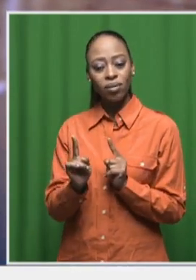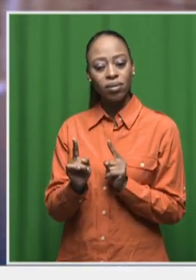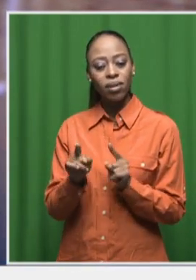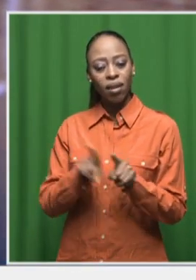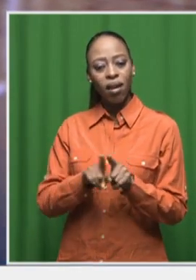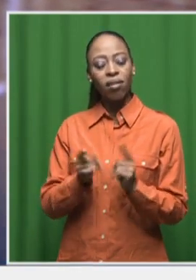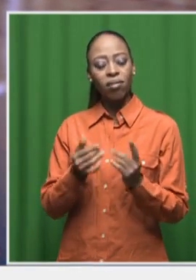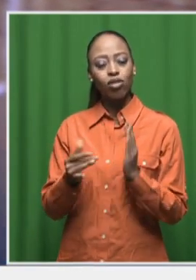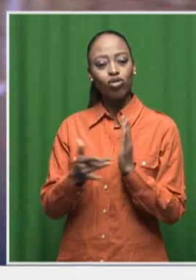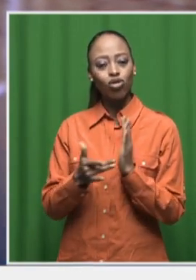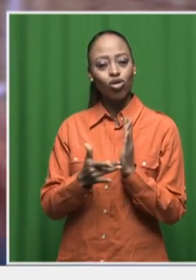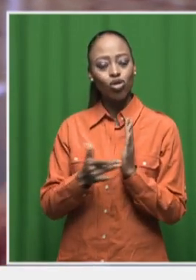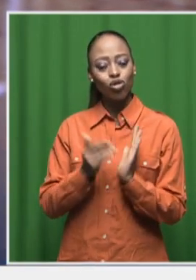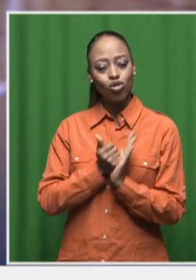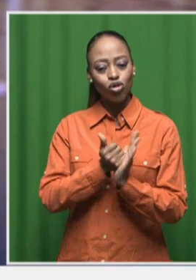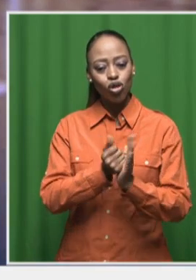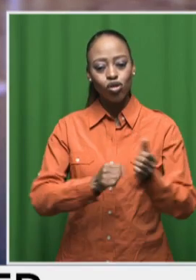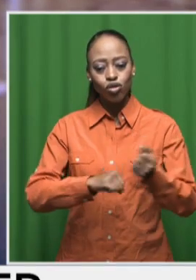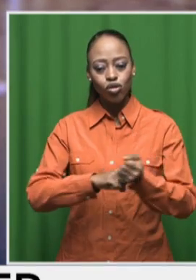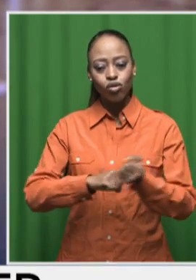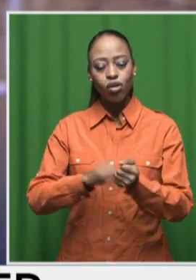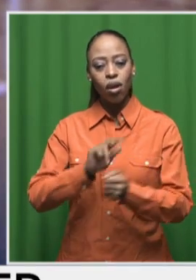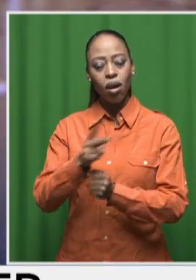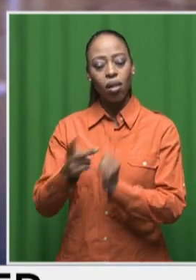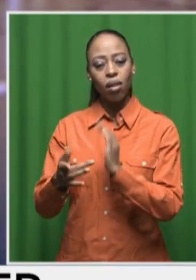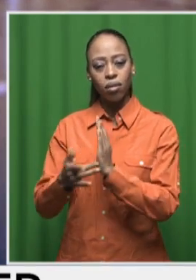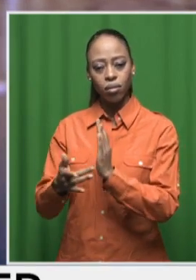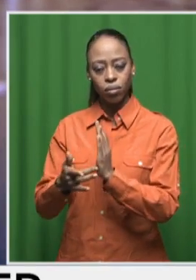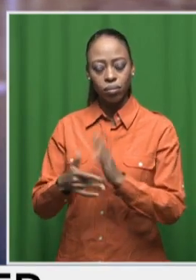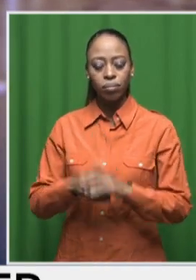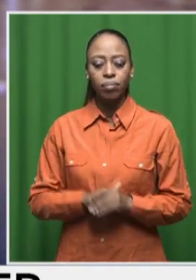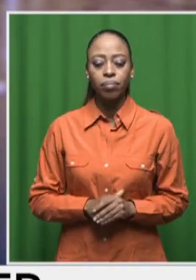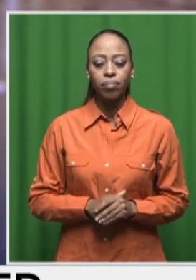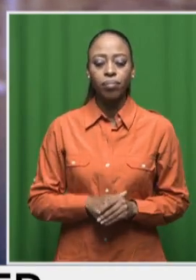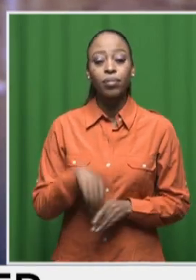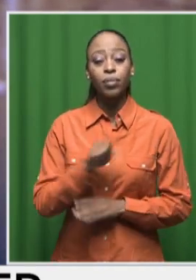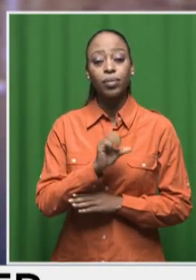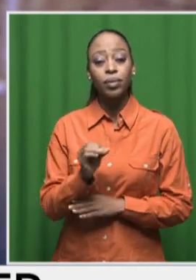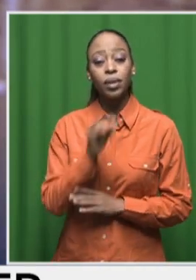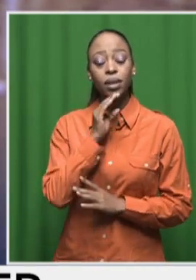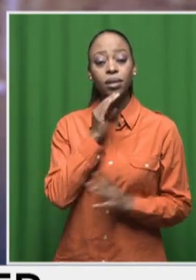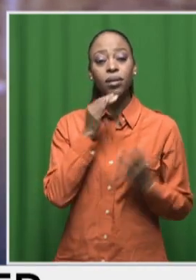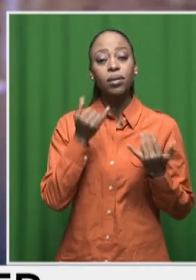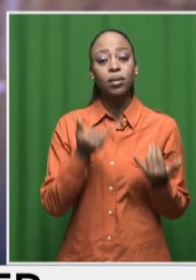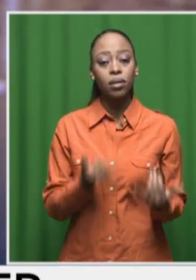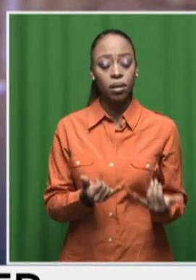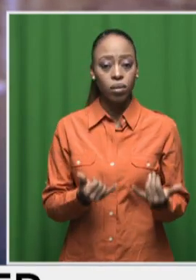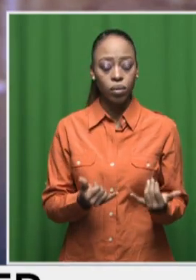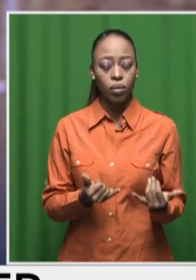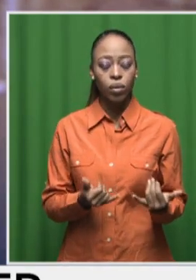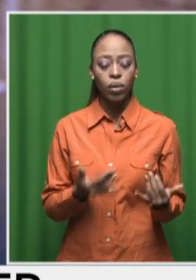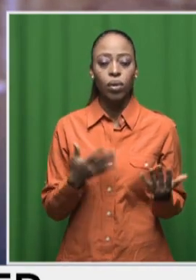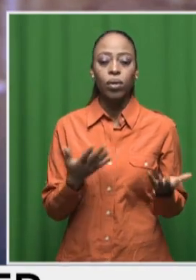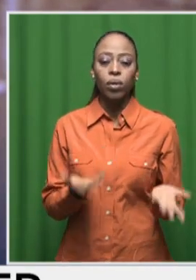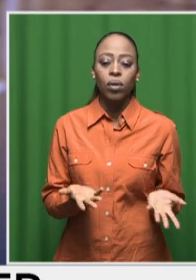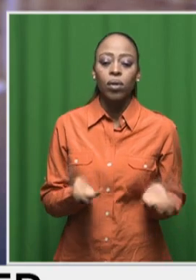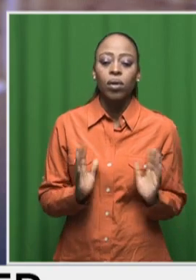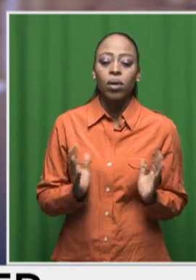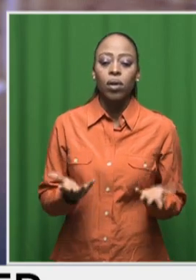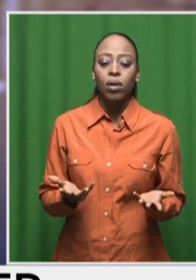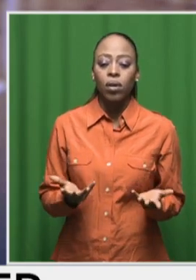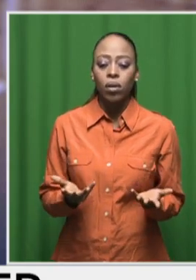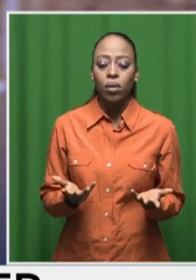underlying technology that helps to support other technologies. Okay. So at the moment, it is